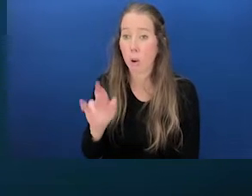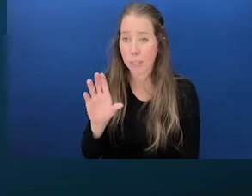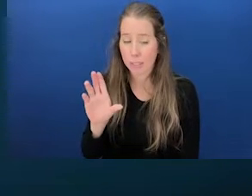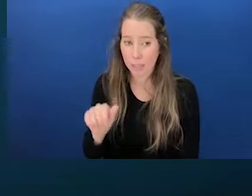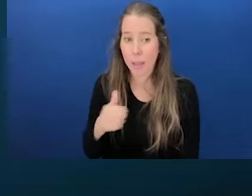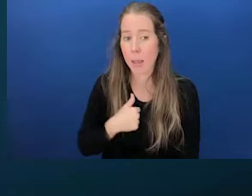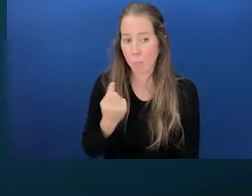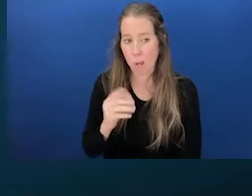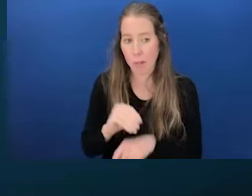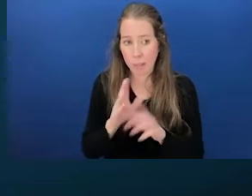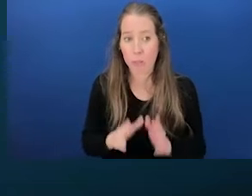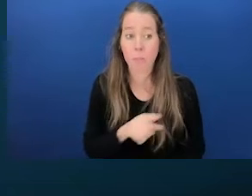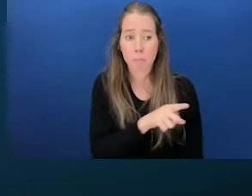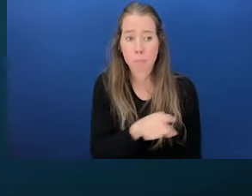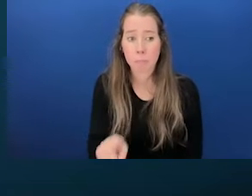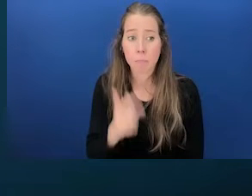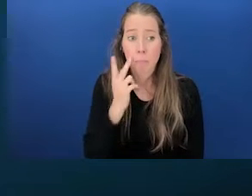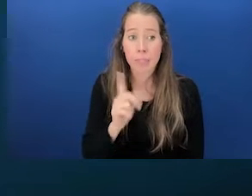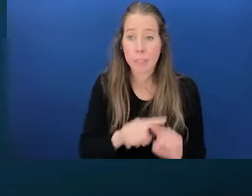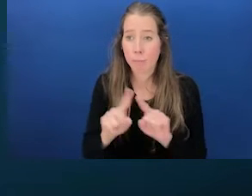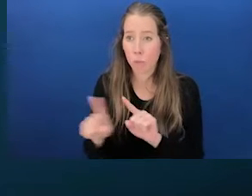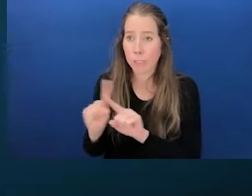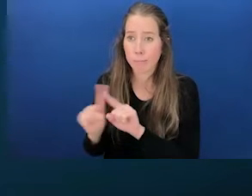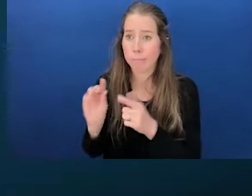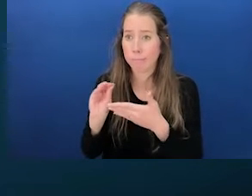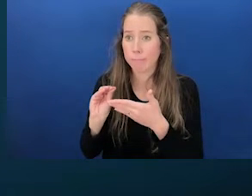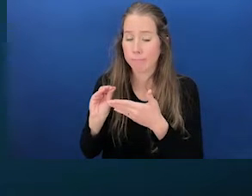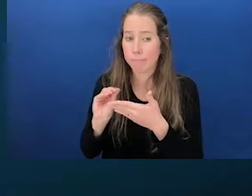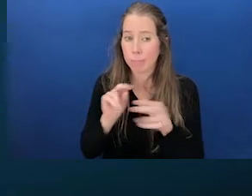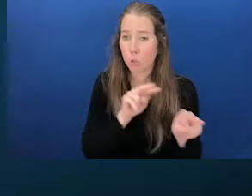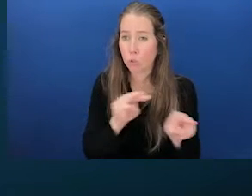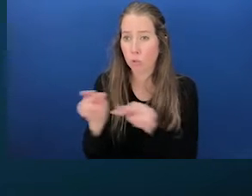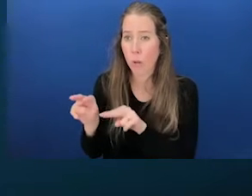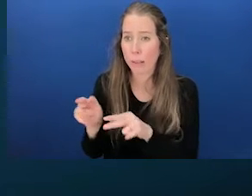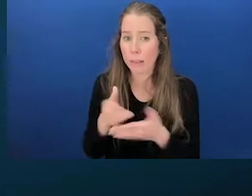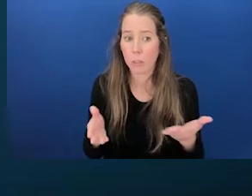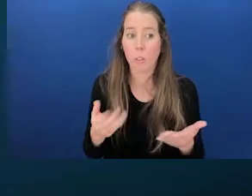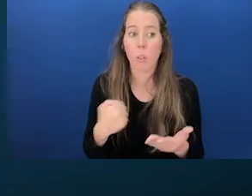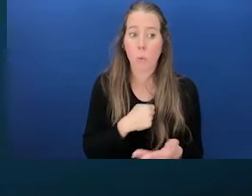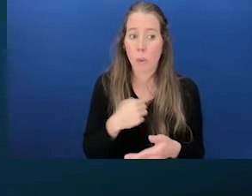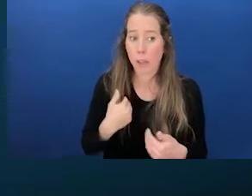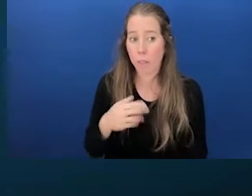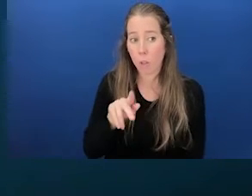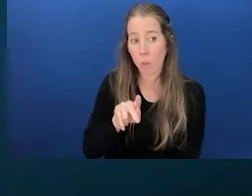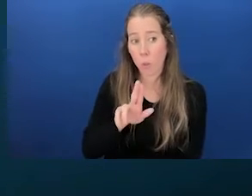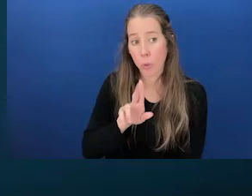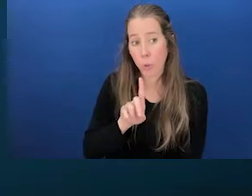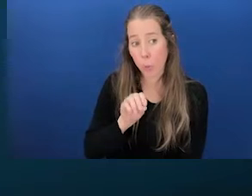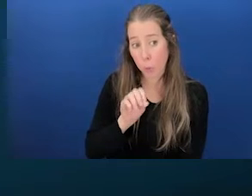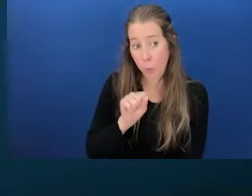here, we see the different tracking items that we have within Early Alert. So we have kudos. Those are